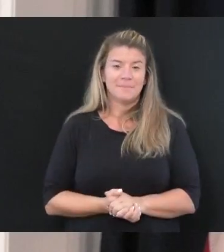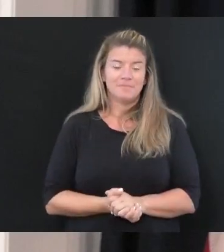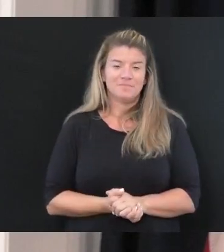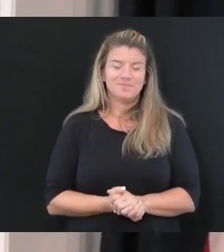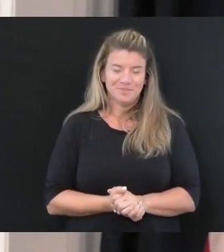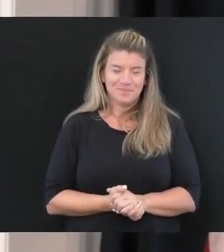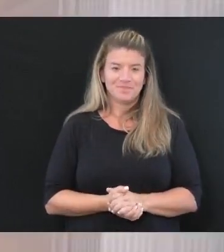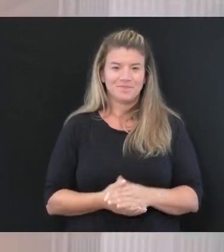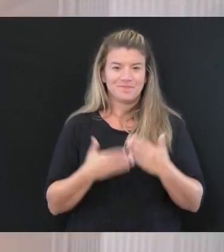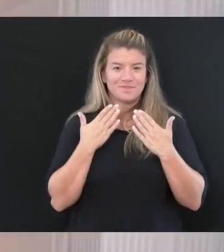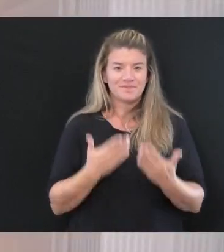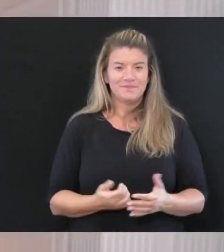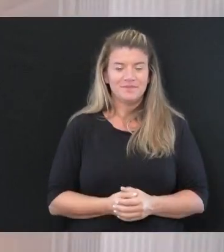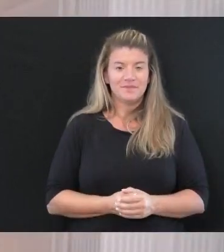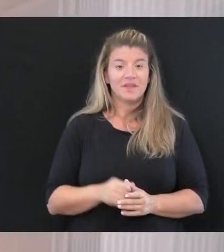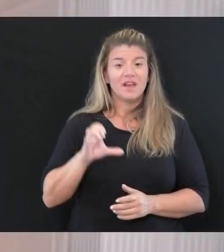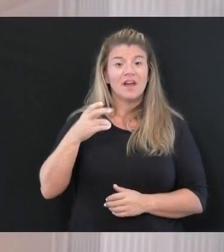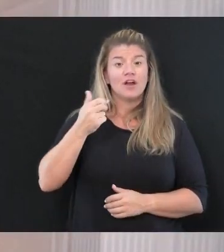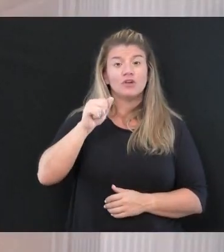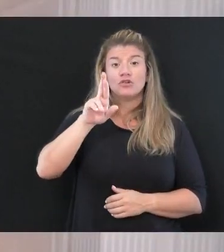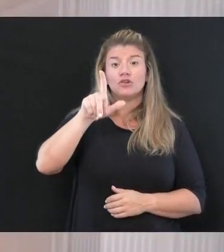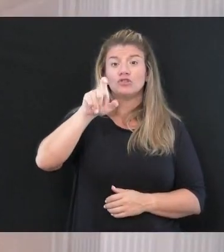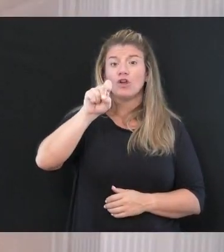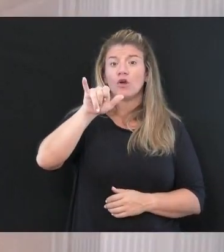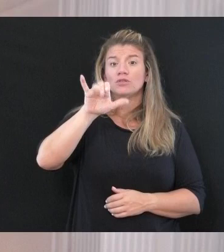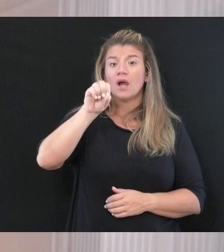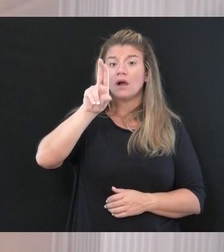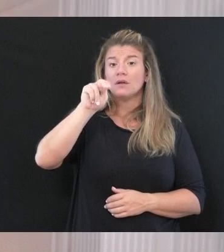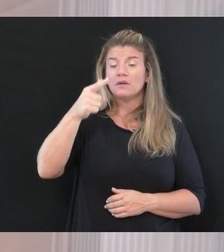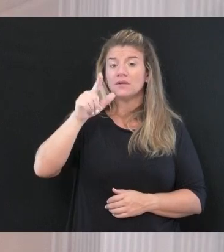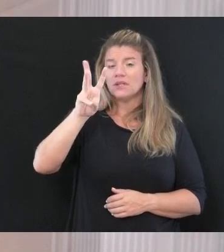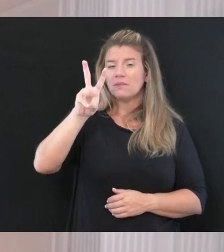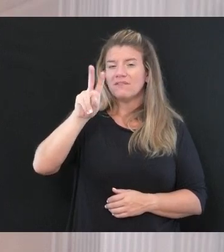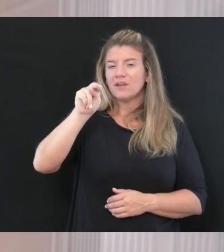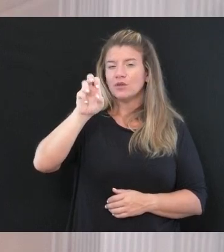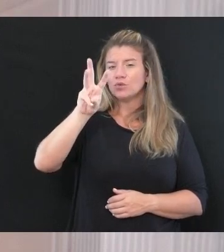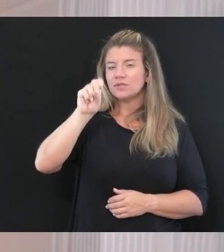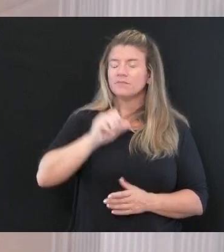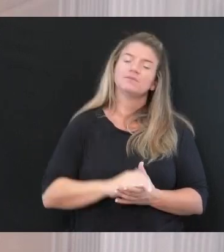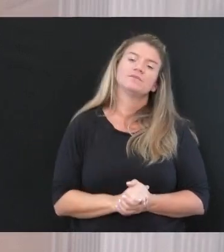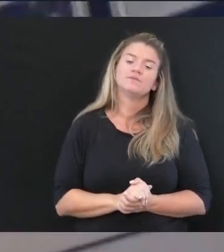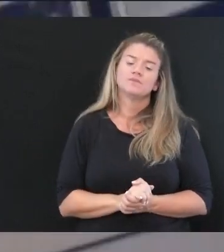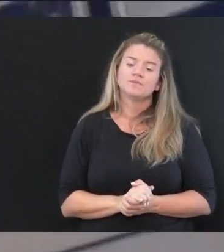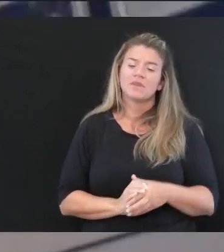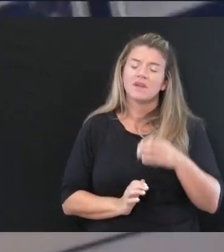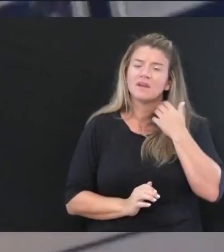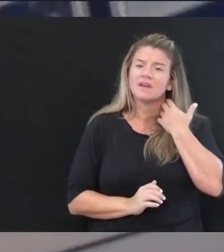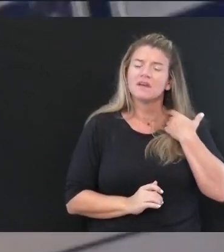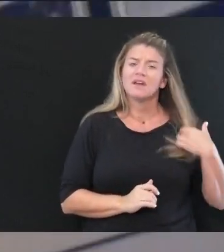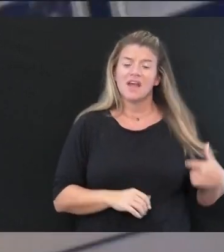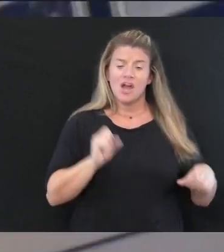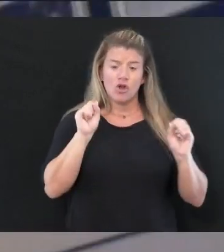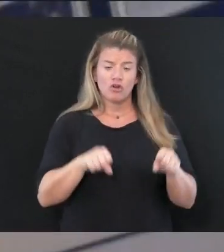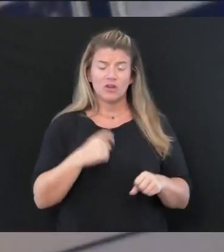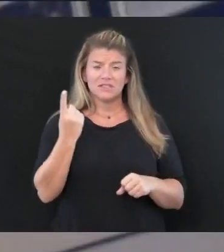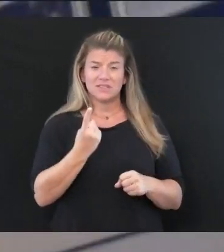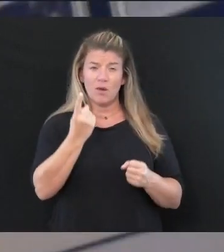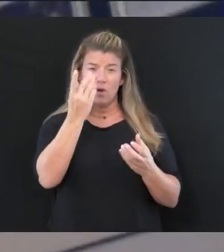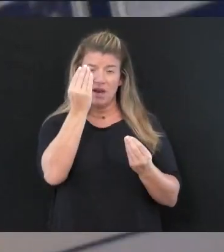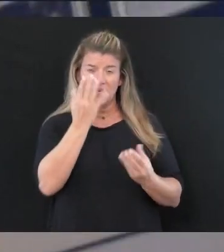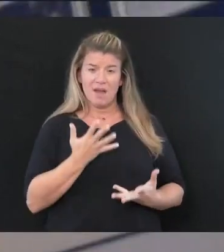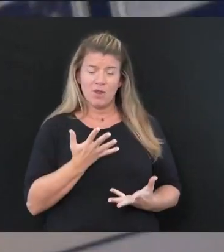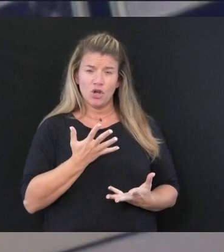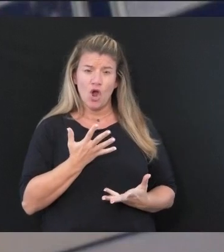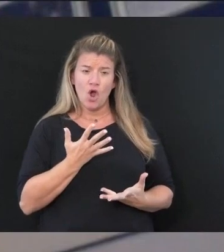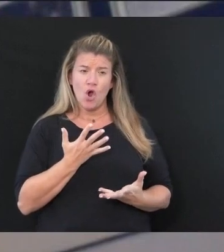All right, thank you, Kenny. Next, we'll go to Charles Young with WV News. Hi, could someone explain why we're going with new